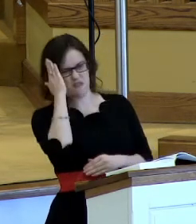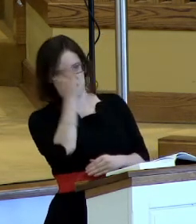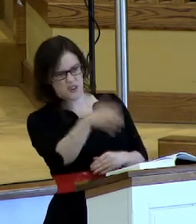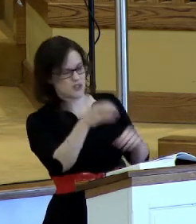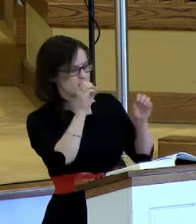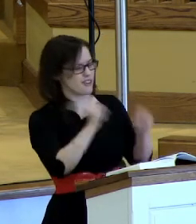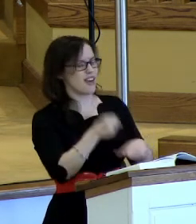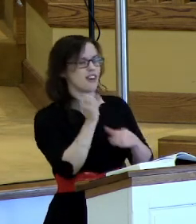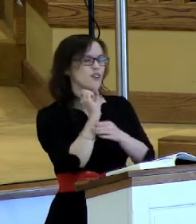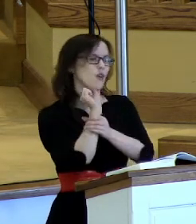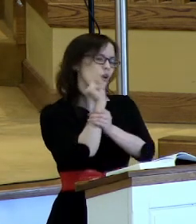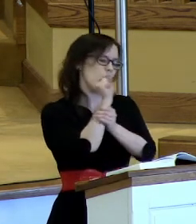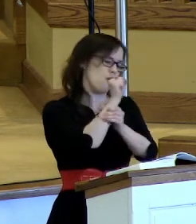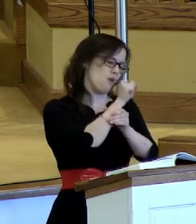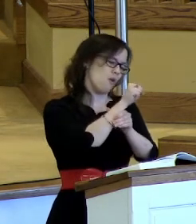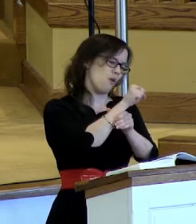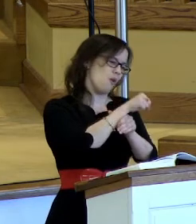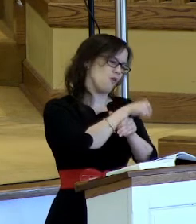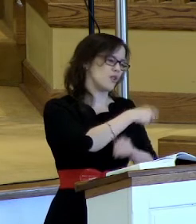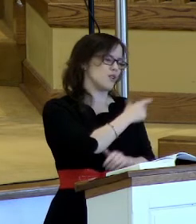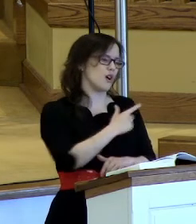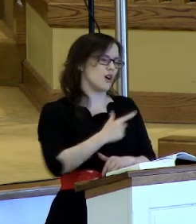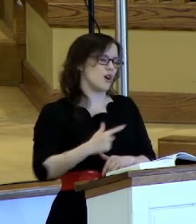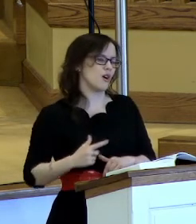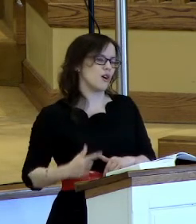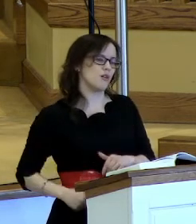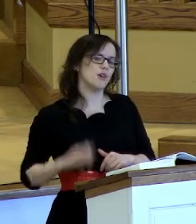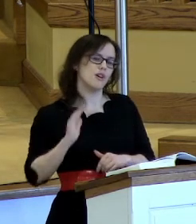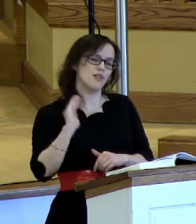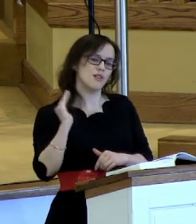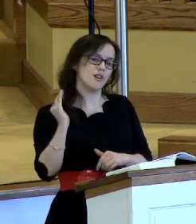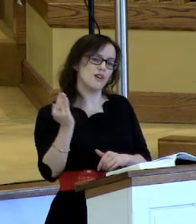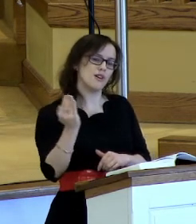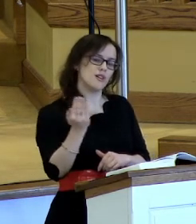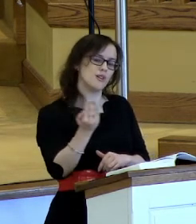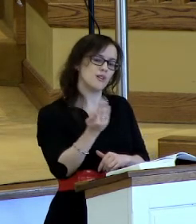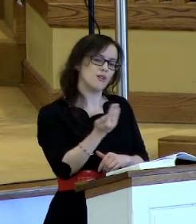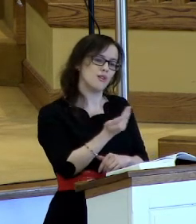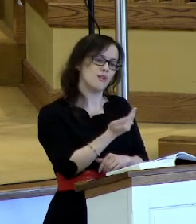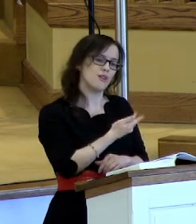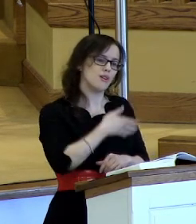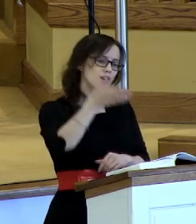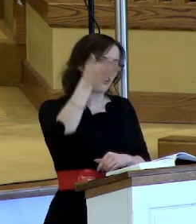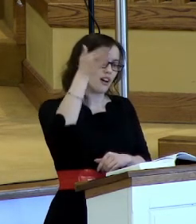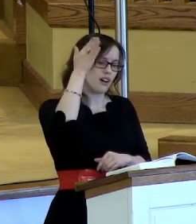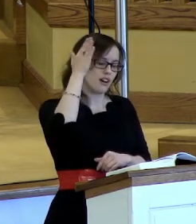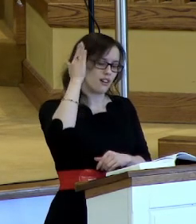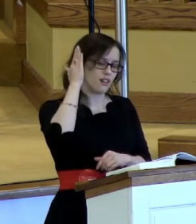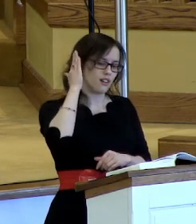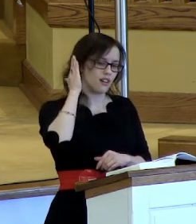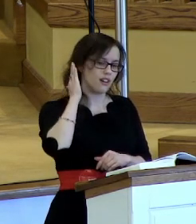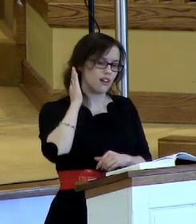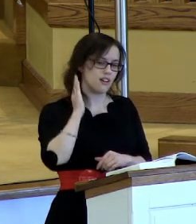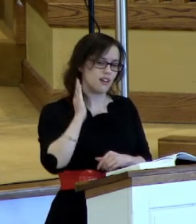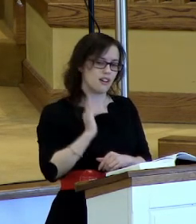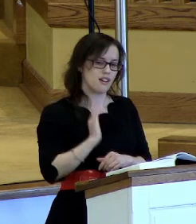can, nothing ever will overcome the Lord